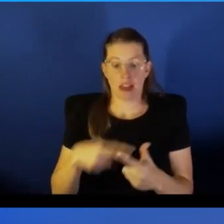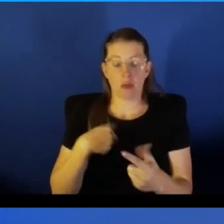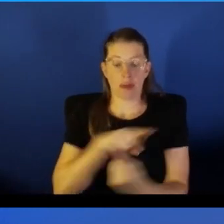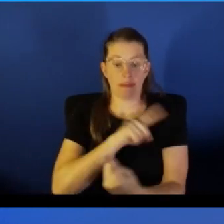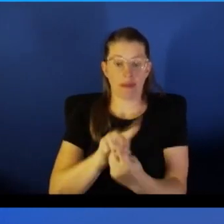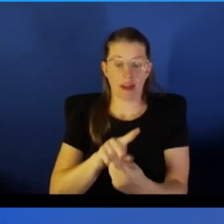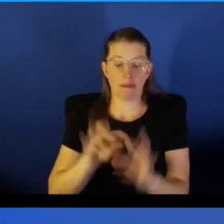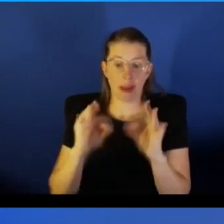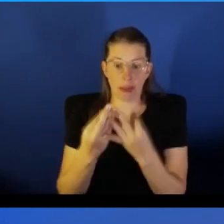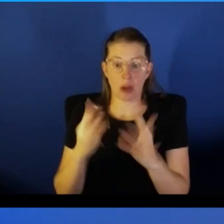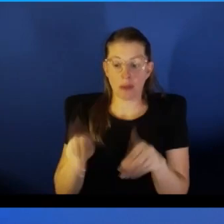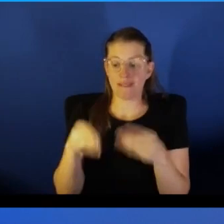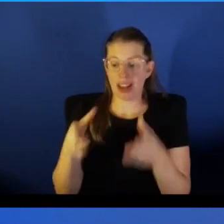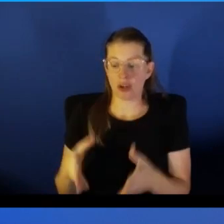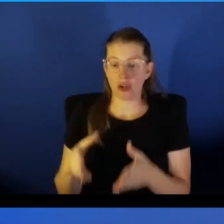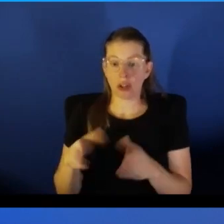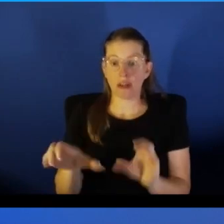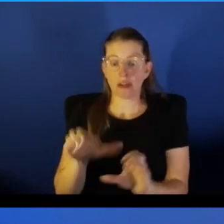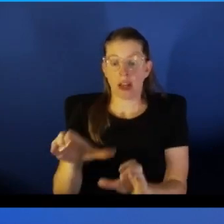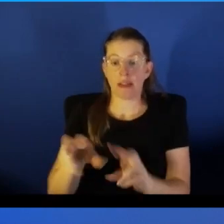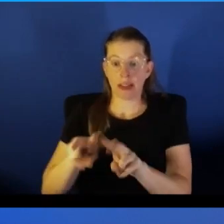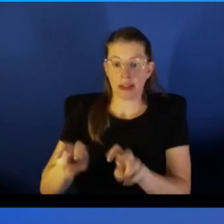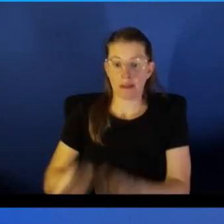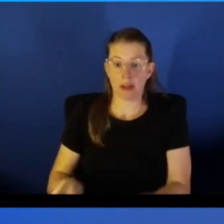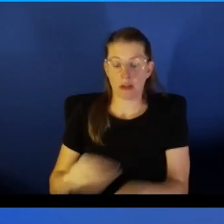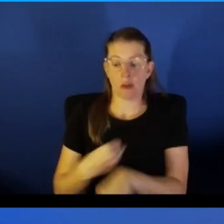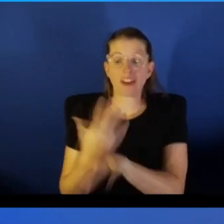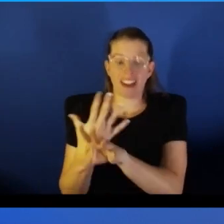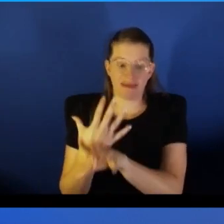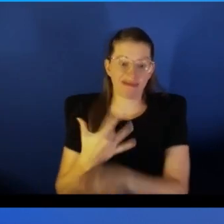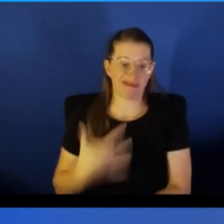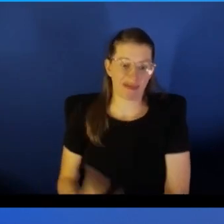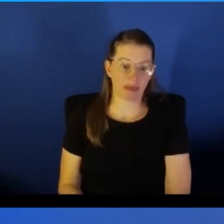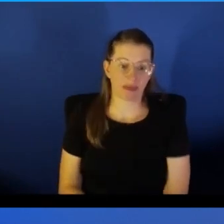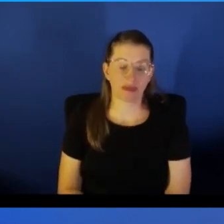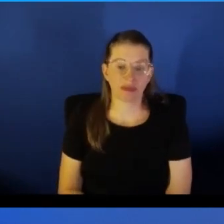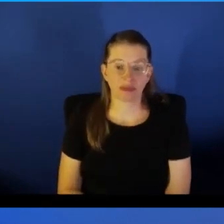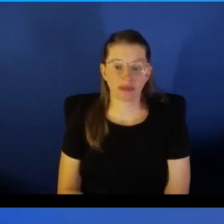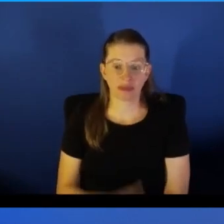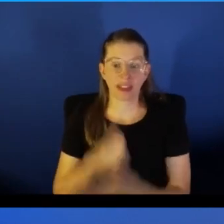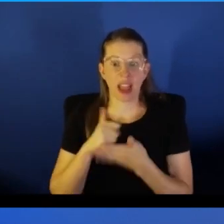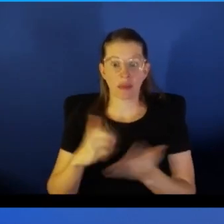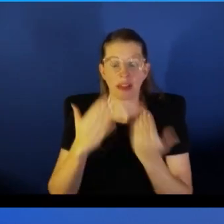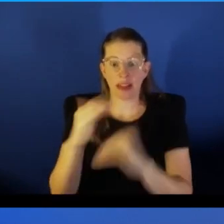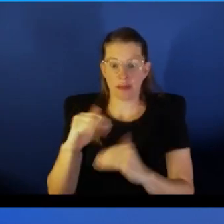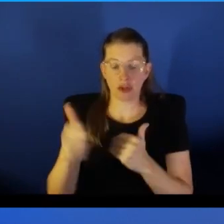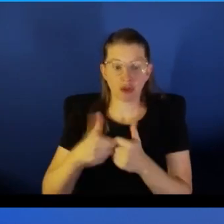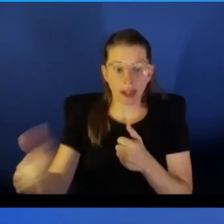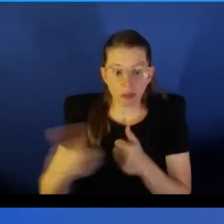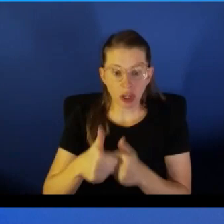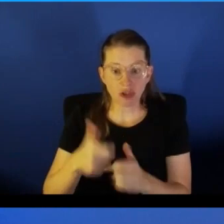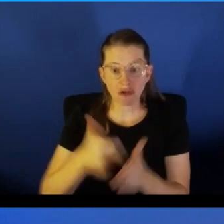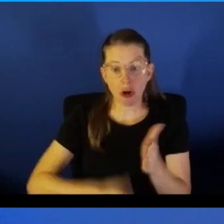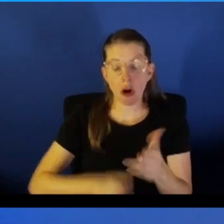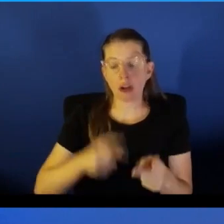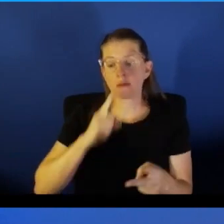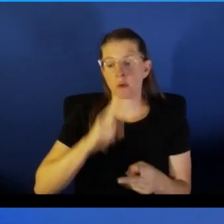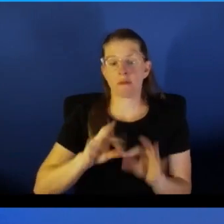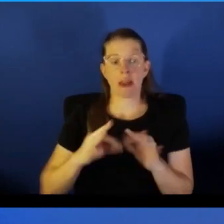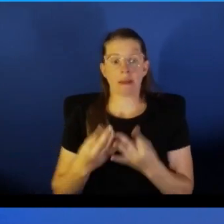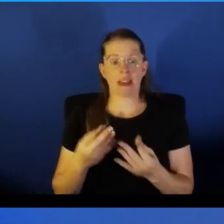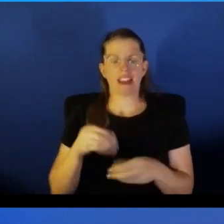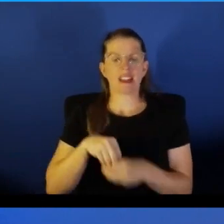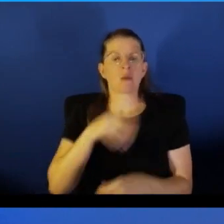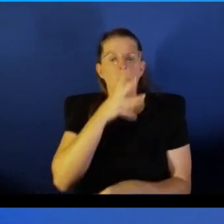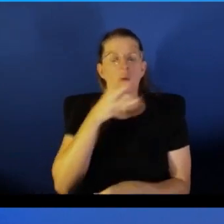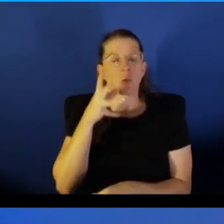providers or the team that's done that assessment over telehealth. So that helps limit transportation costs for families in rural areas,